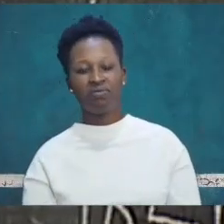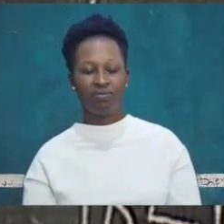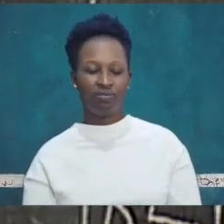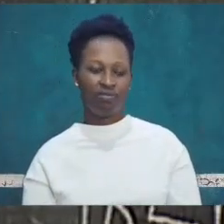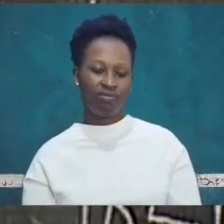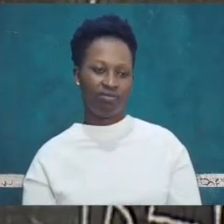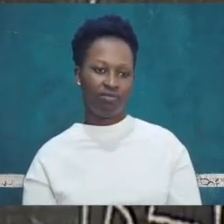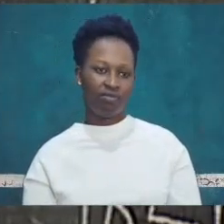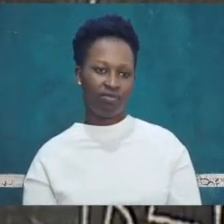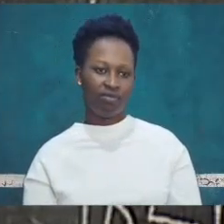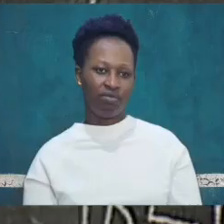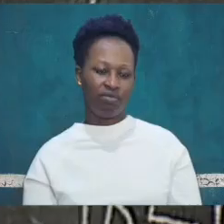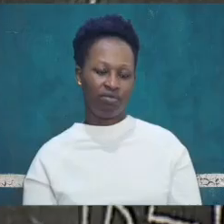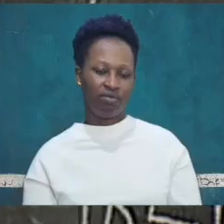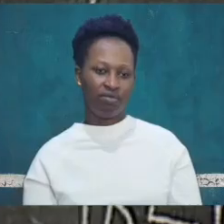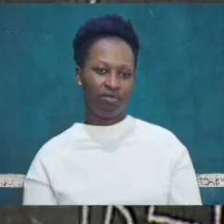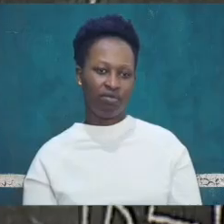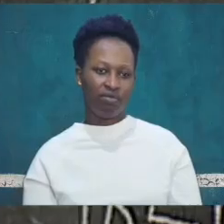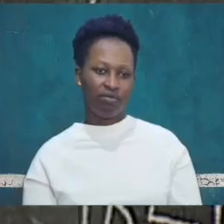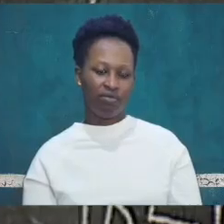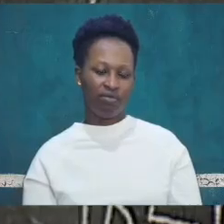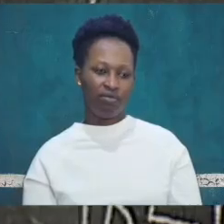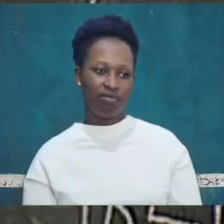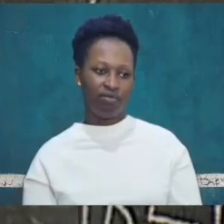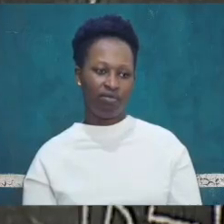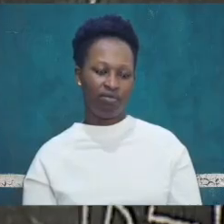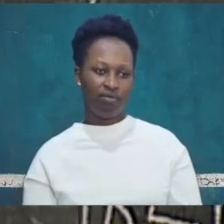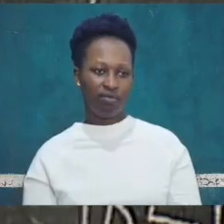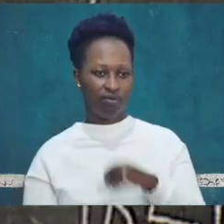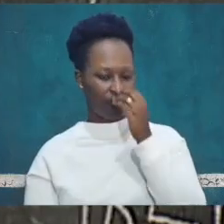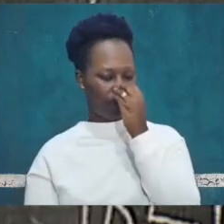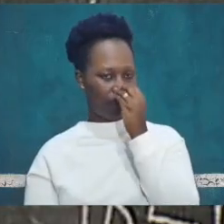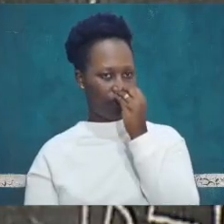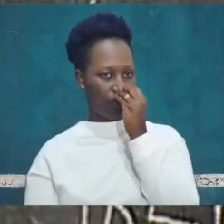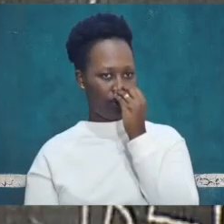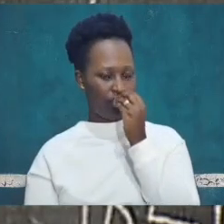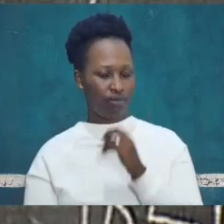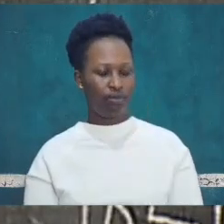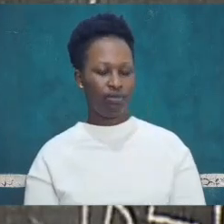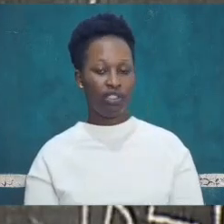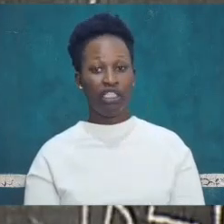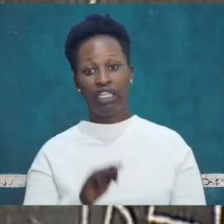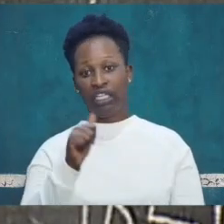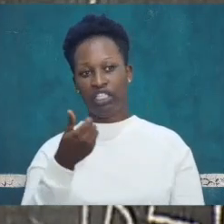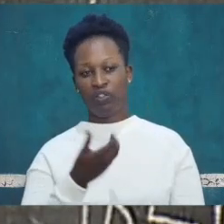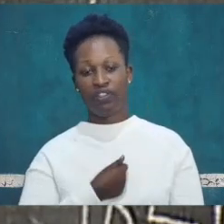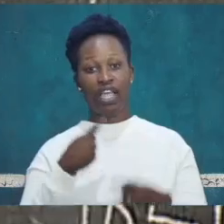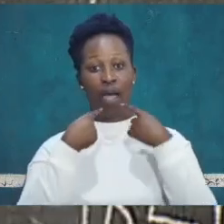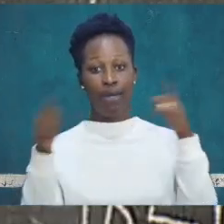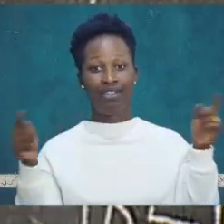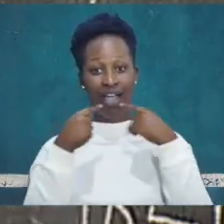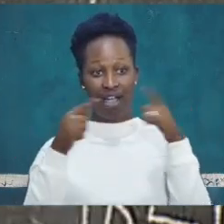price of other related goods, price of other related goods. We have